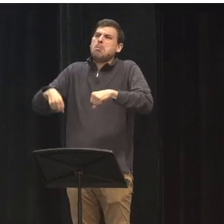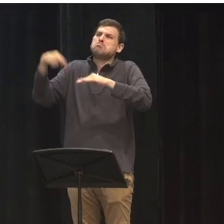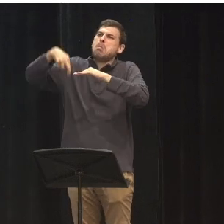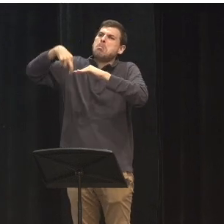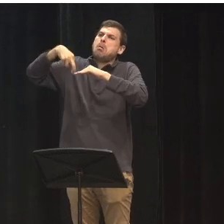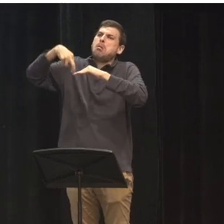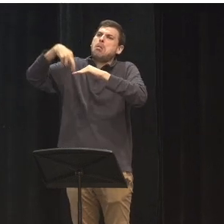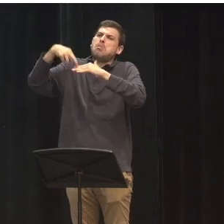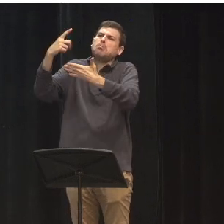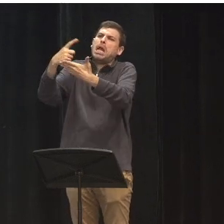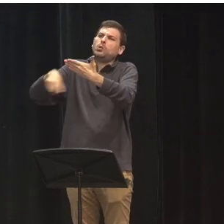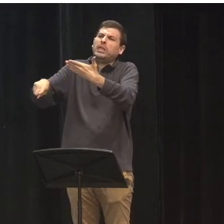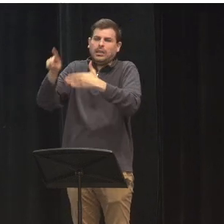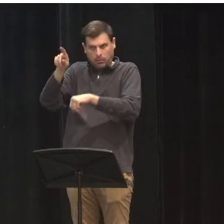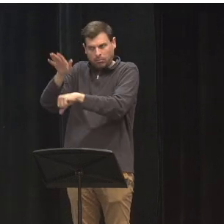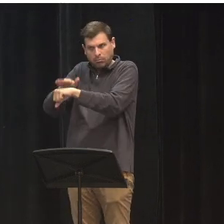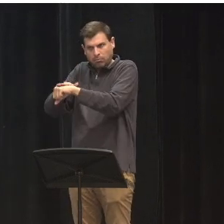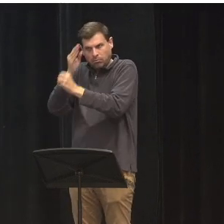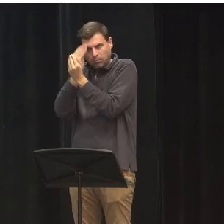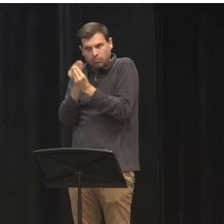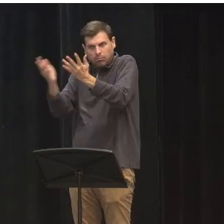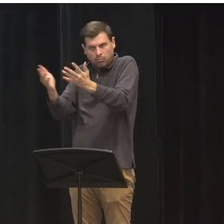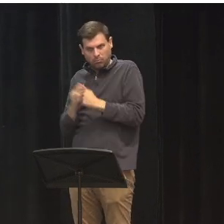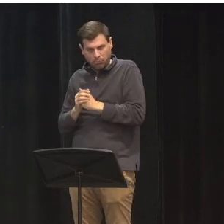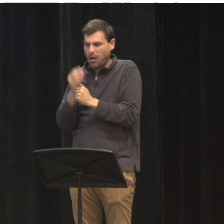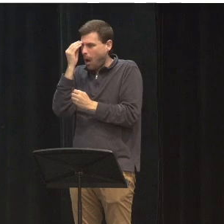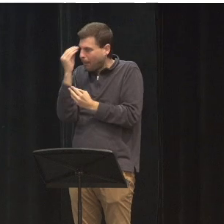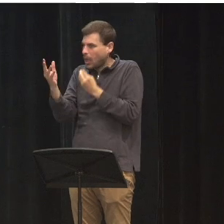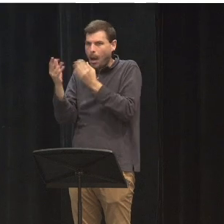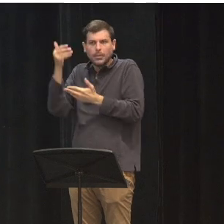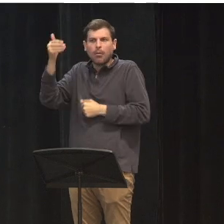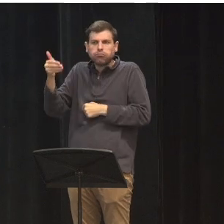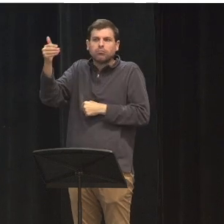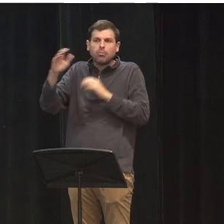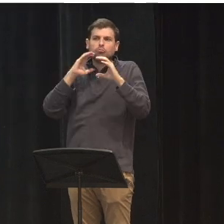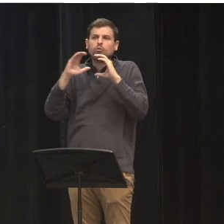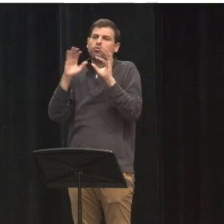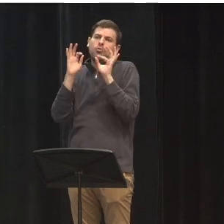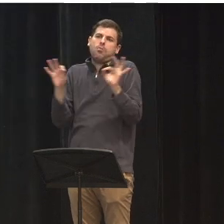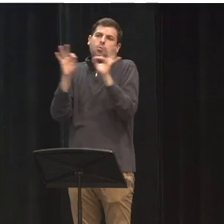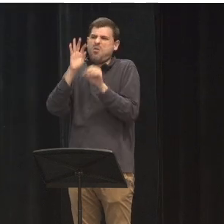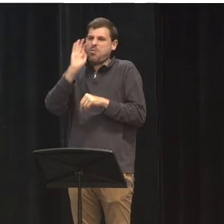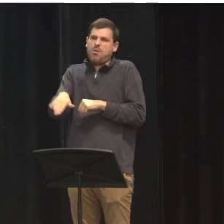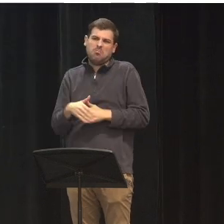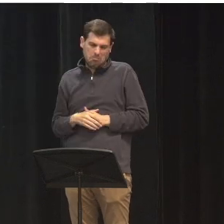that it's going to be next week. So continual updates are very important. In terms of the